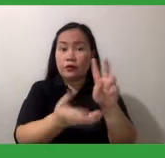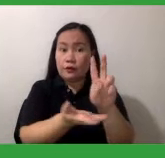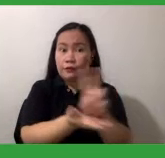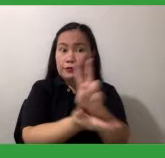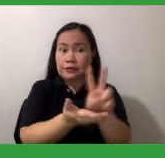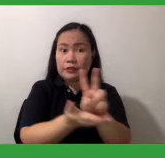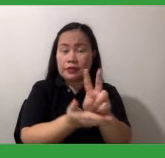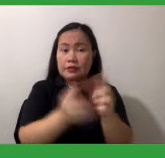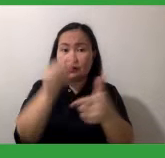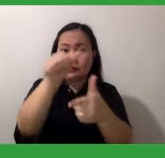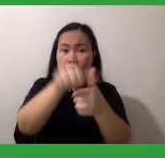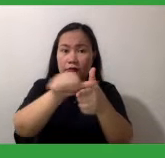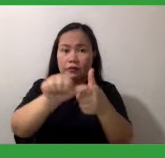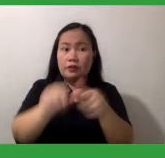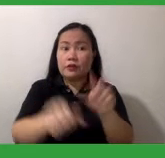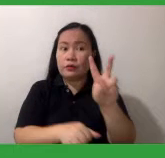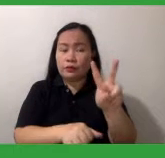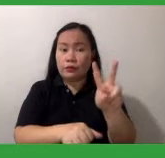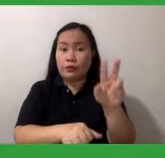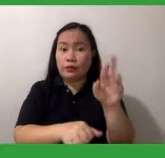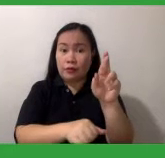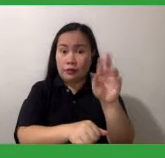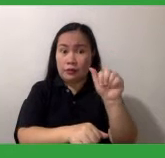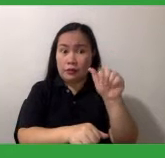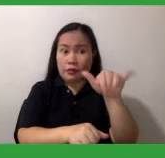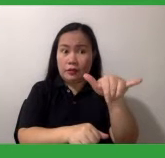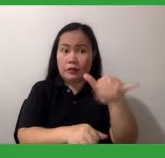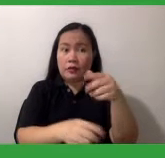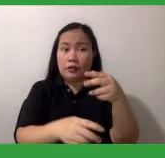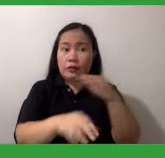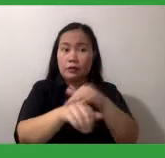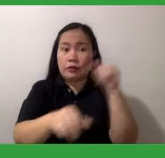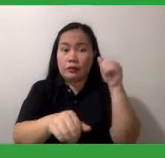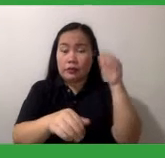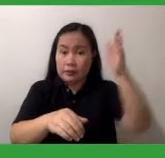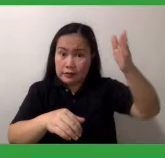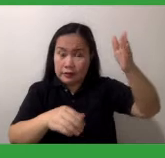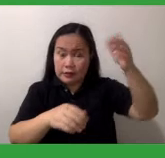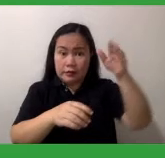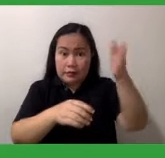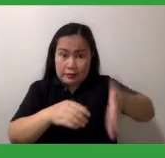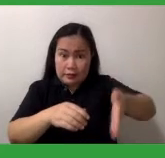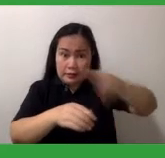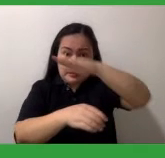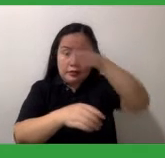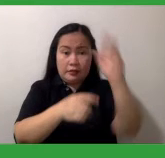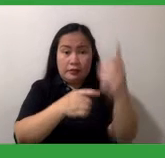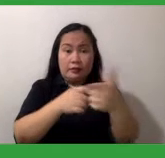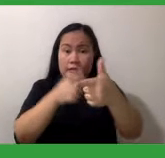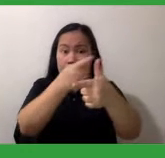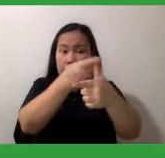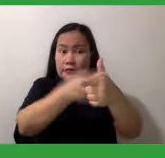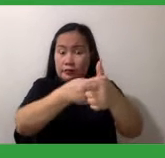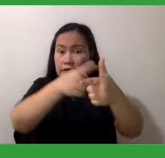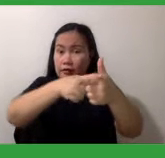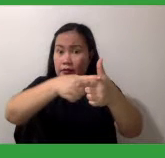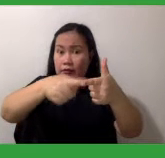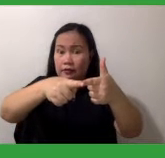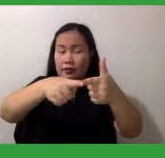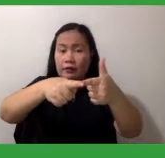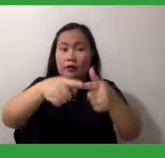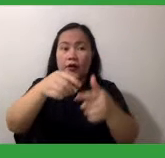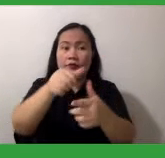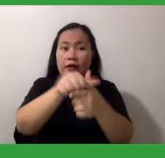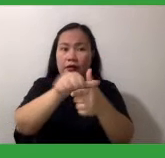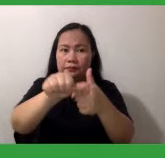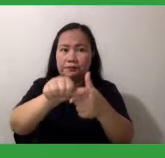called the sides of the angle. The amount of the opening of the two sides determines the measure of the angle. The unit of